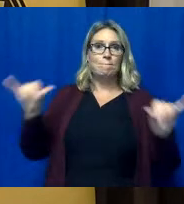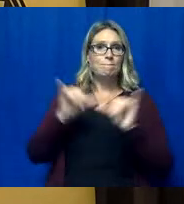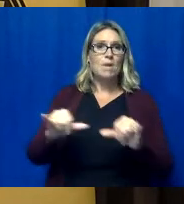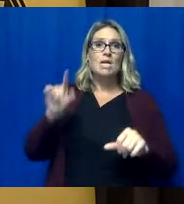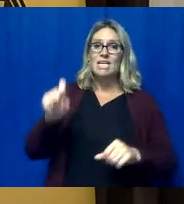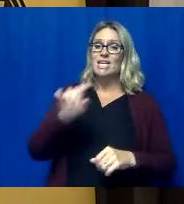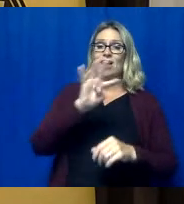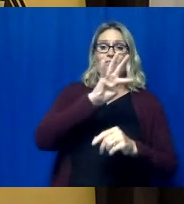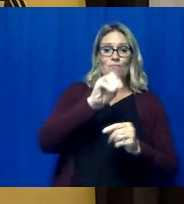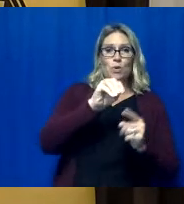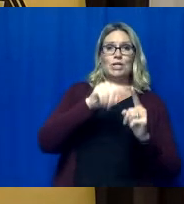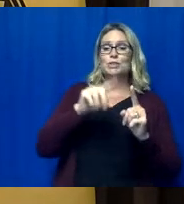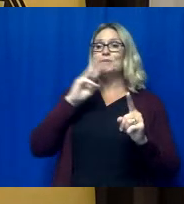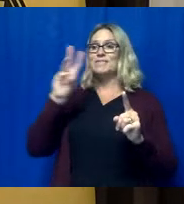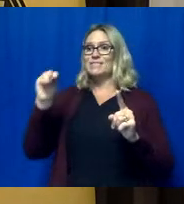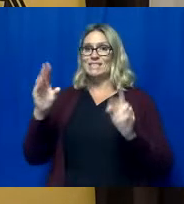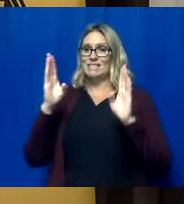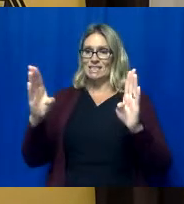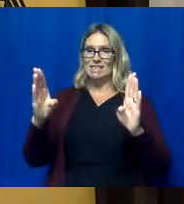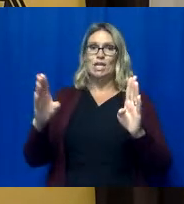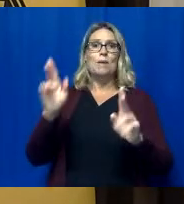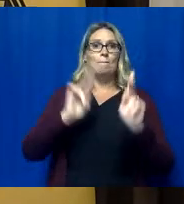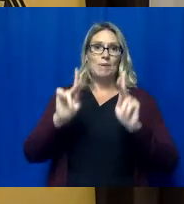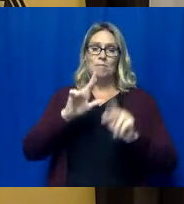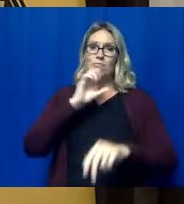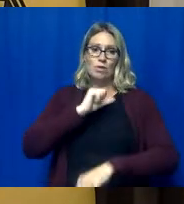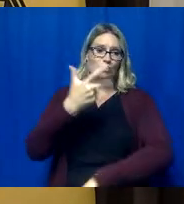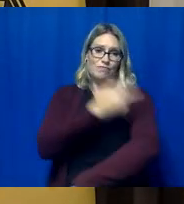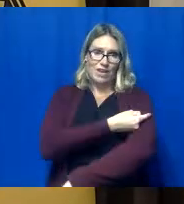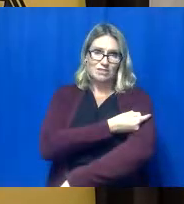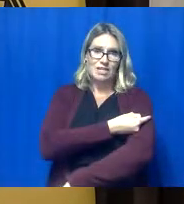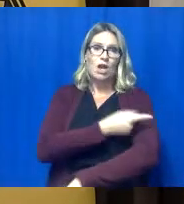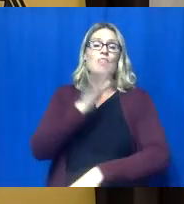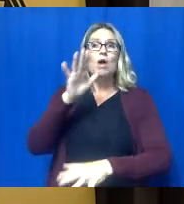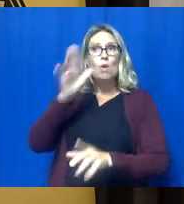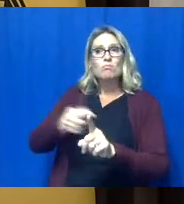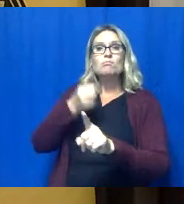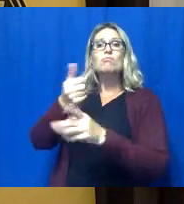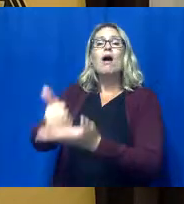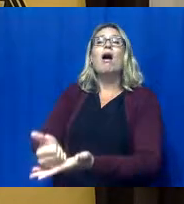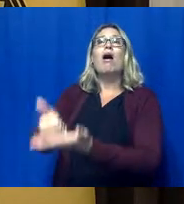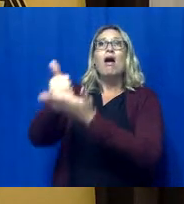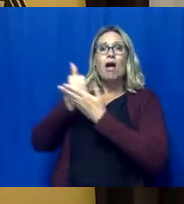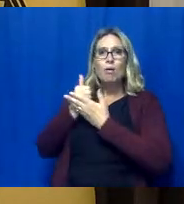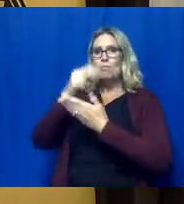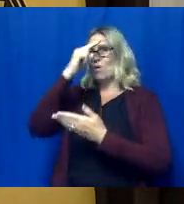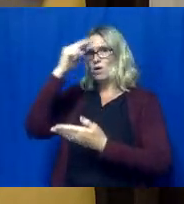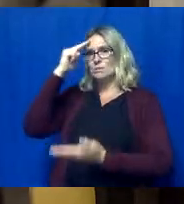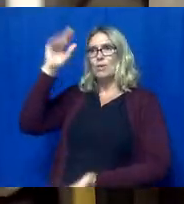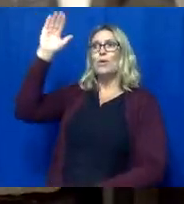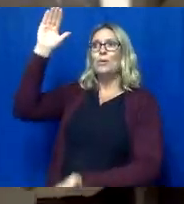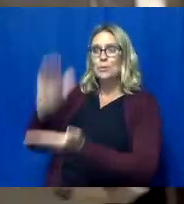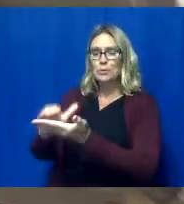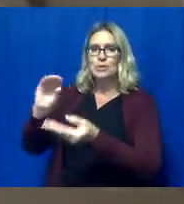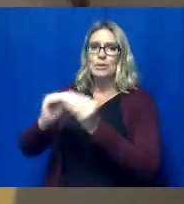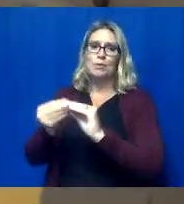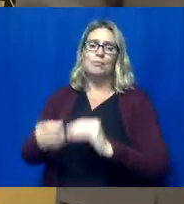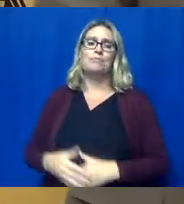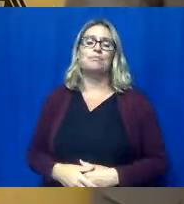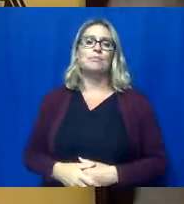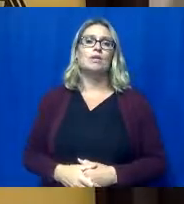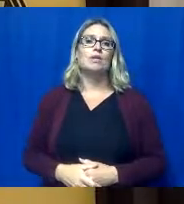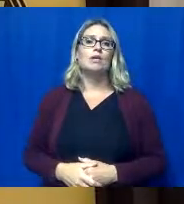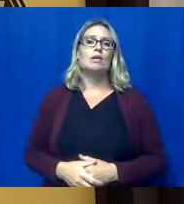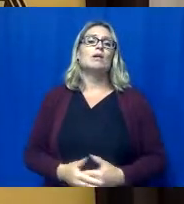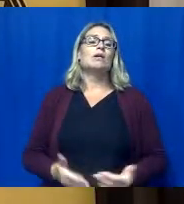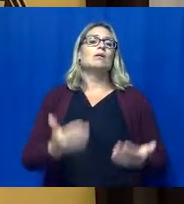40-somethings, 50-somethings completely vaccinated, it'll have a huge impact on our hospitalization. Thank you, Premier. Thank you, Dr. Russell.